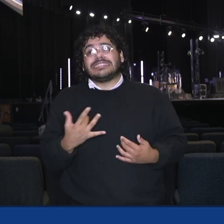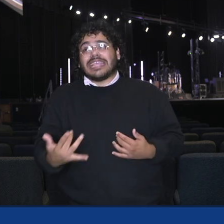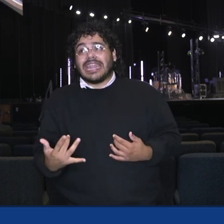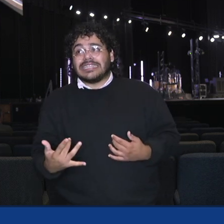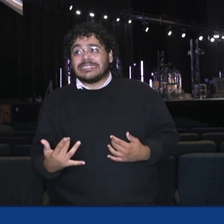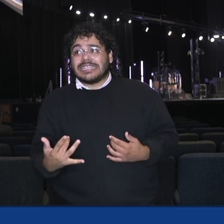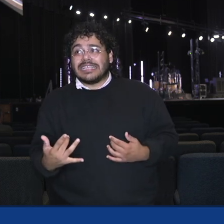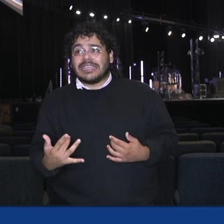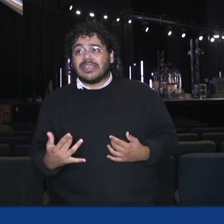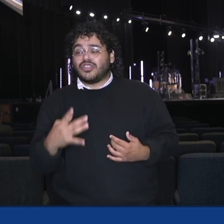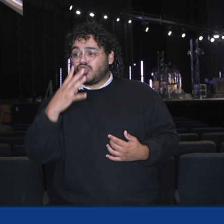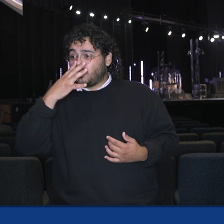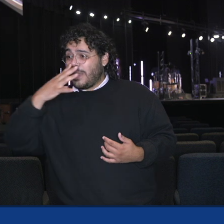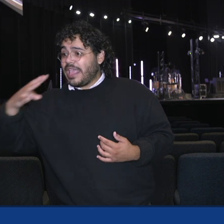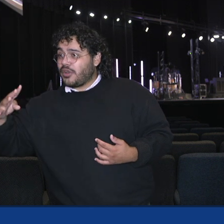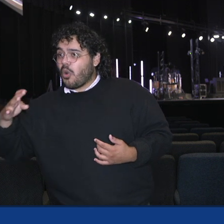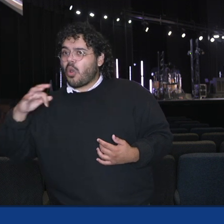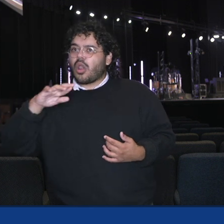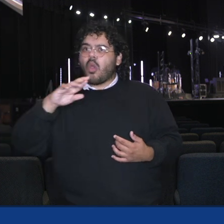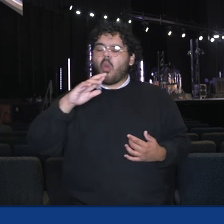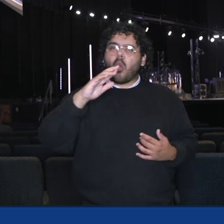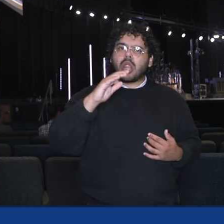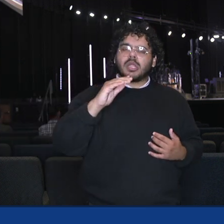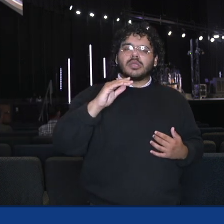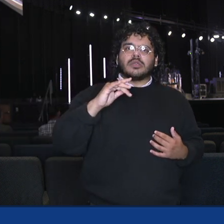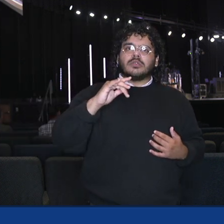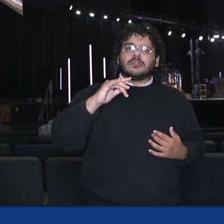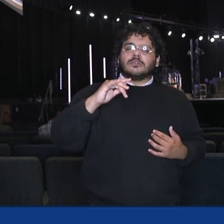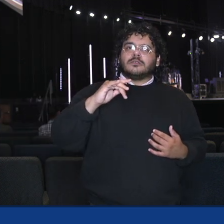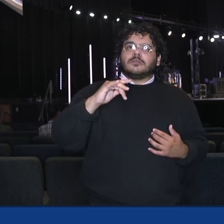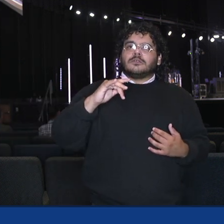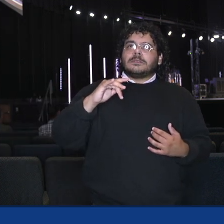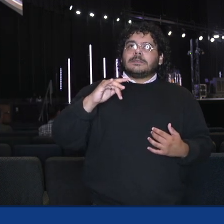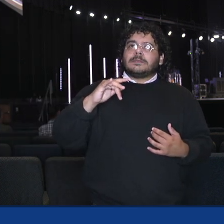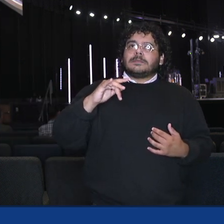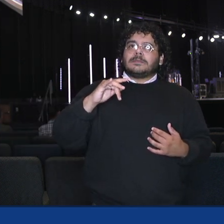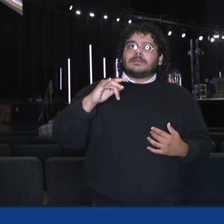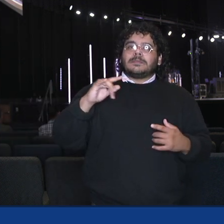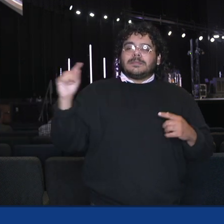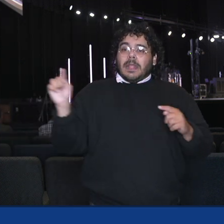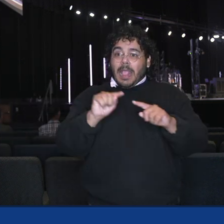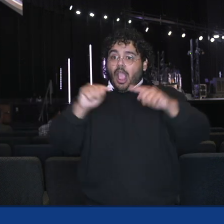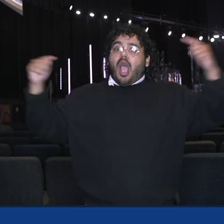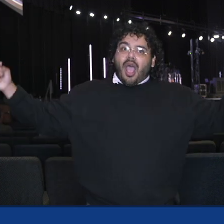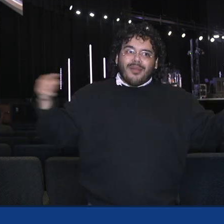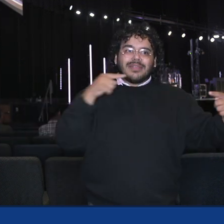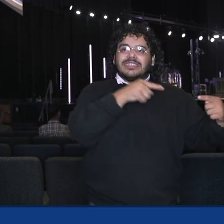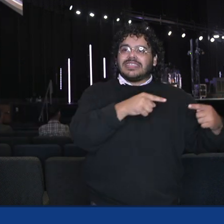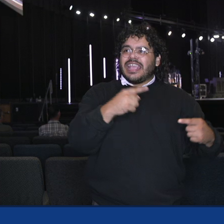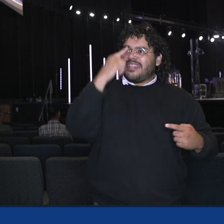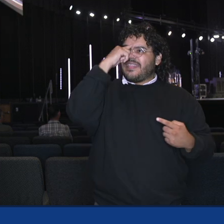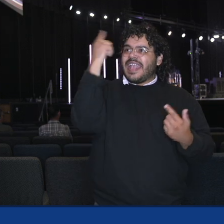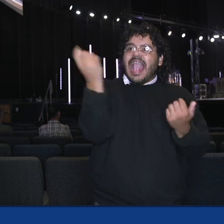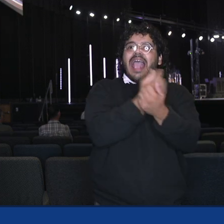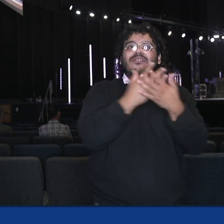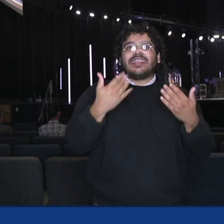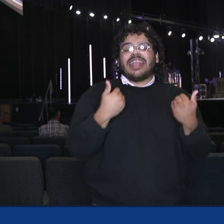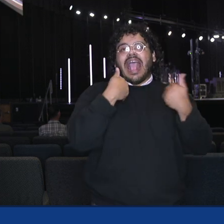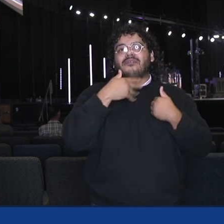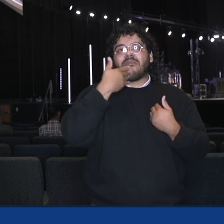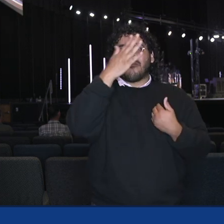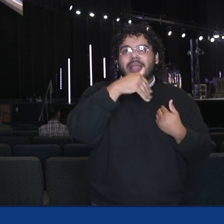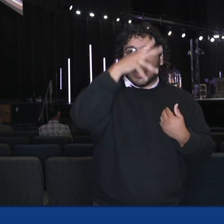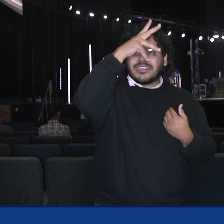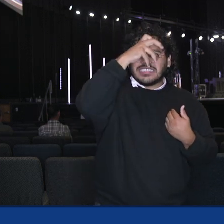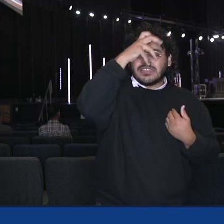if that's us, then our work then is to lean to the different way, okay? To lean to this space of